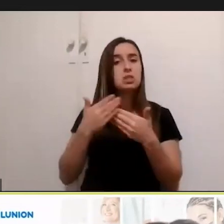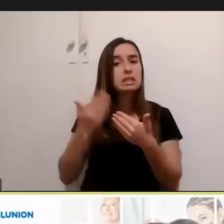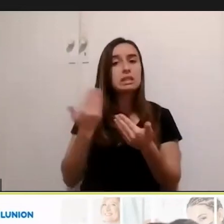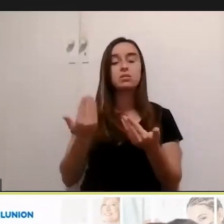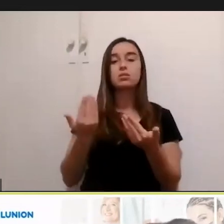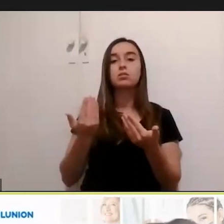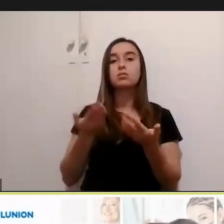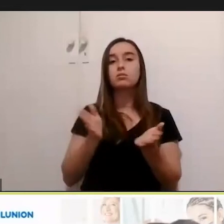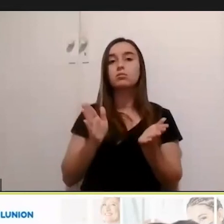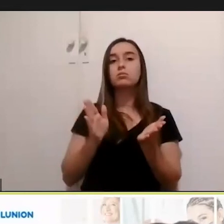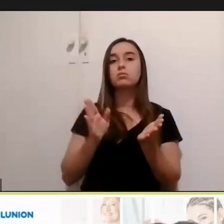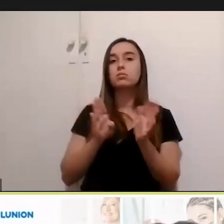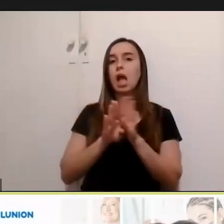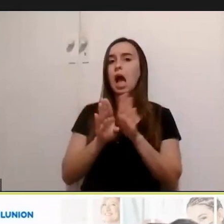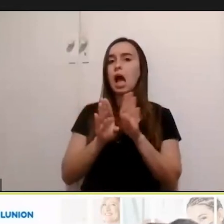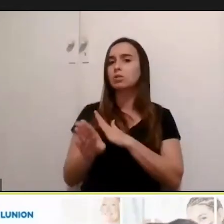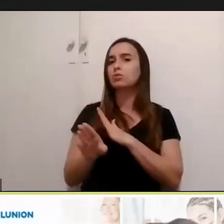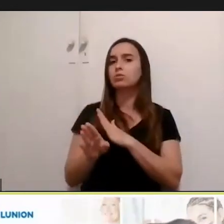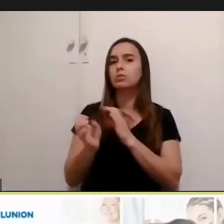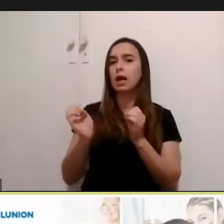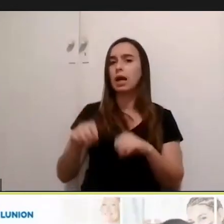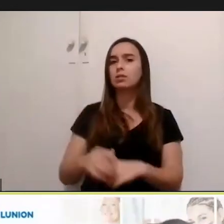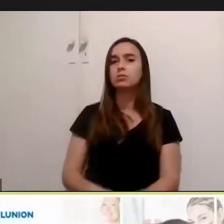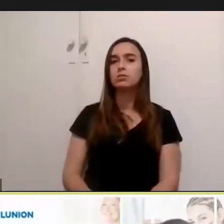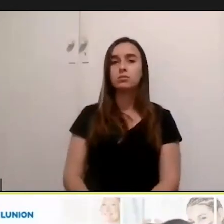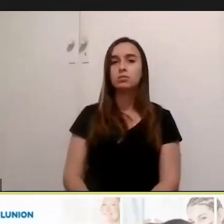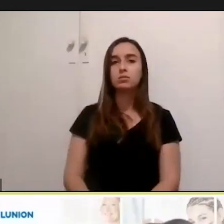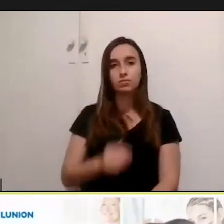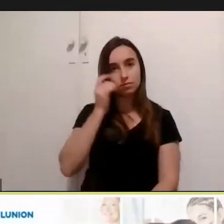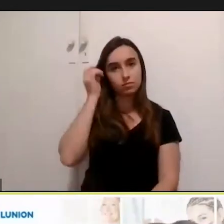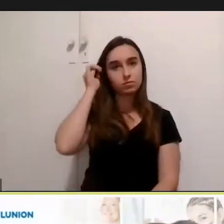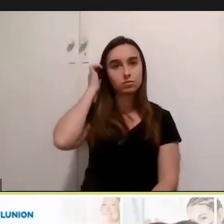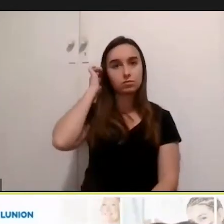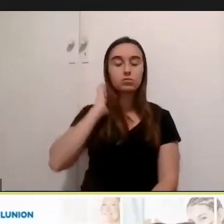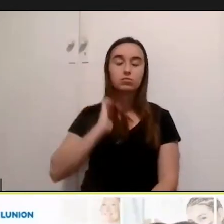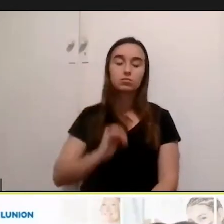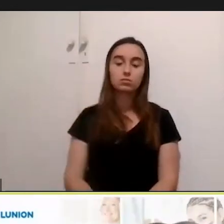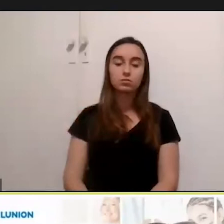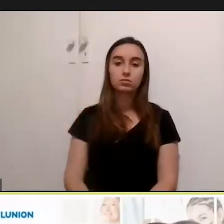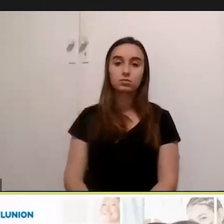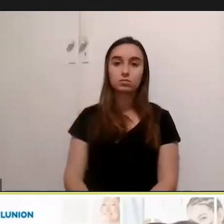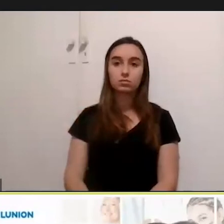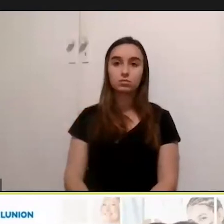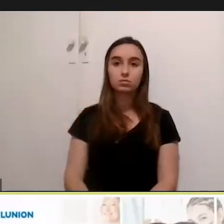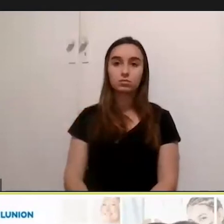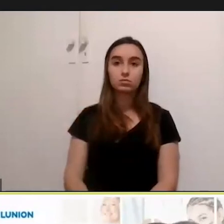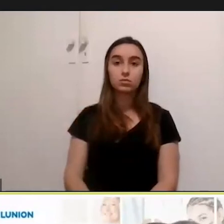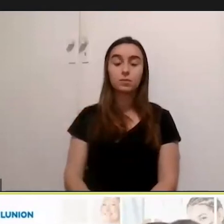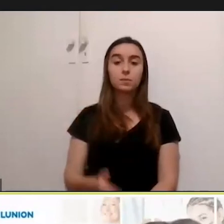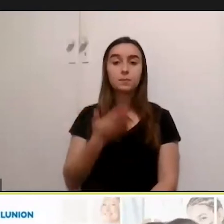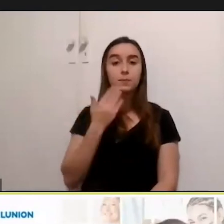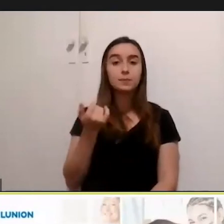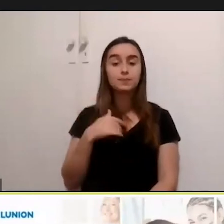and accessible in order to properly set up the device. It also lacks the display